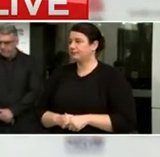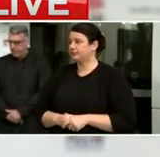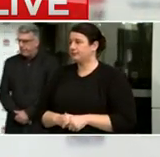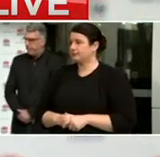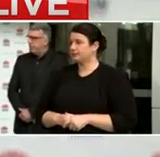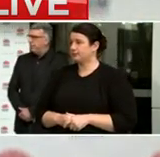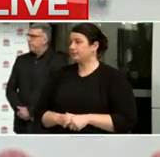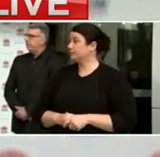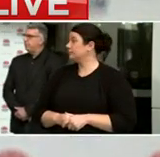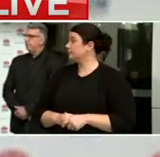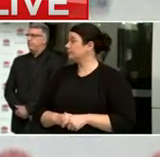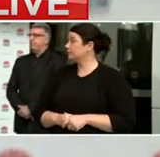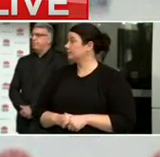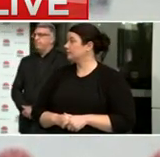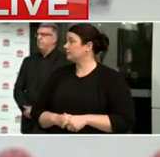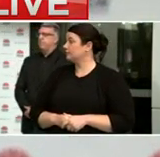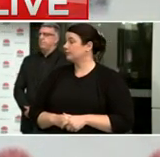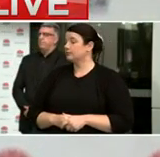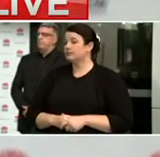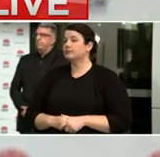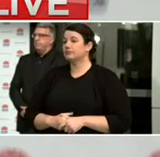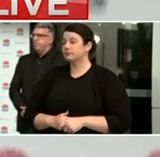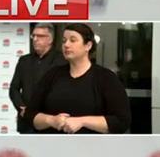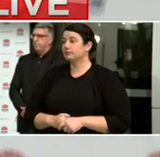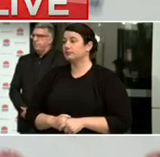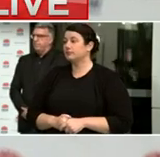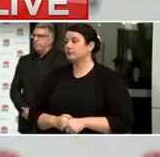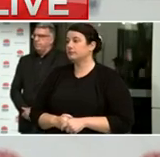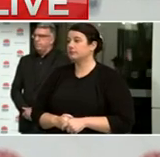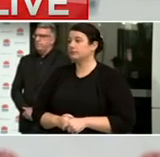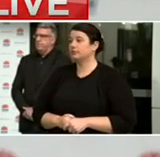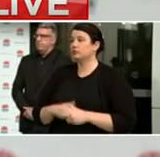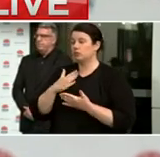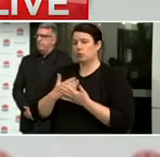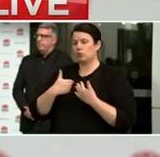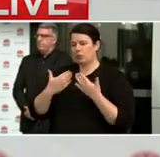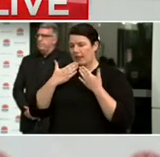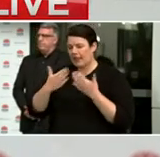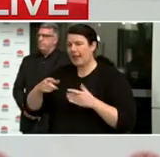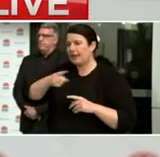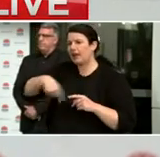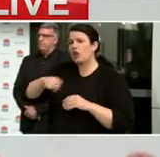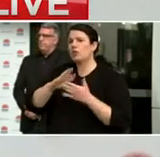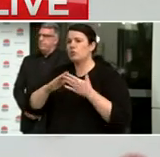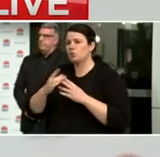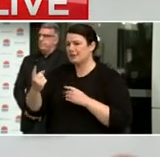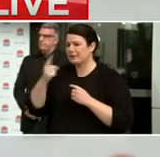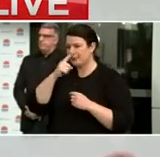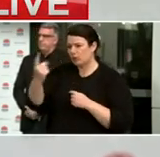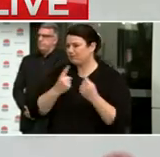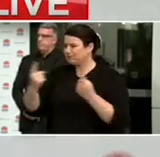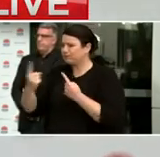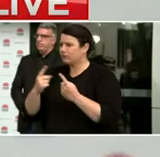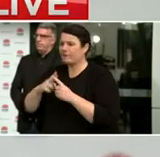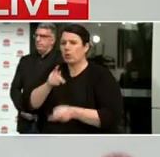to echo the appreciation that the Minister indicated in thanking the community for coming forward to testing. It's been pleasing to see that